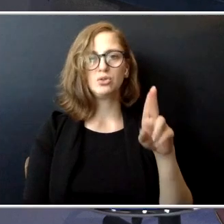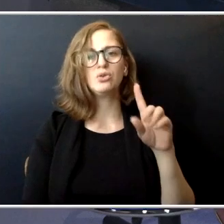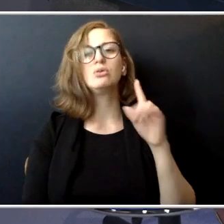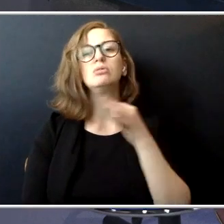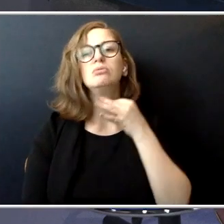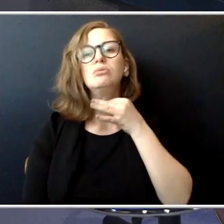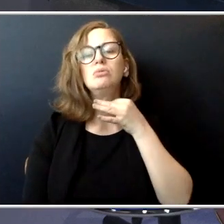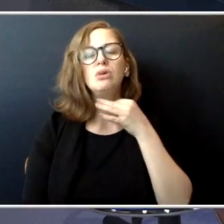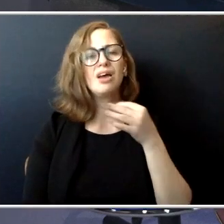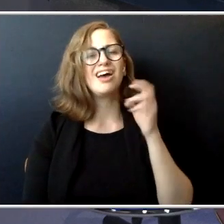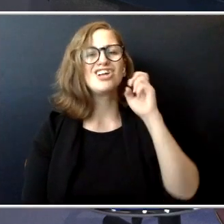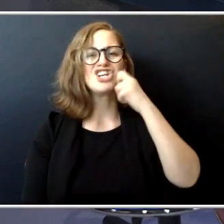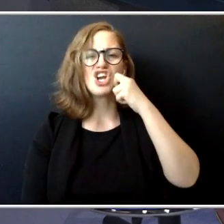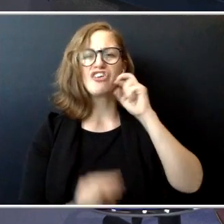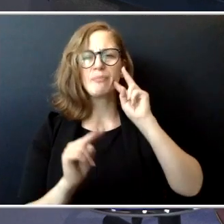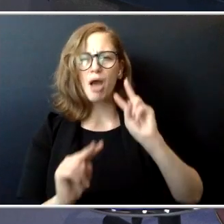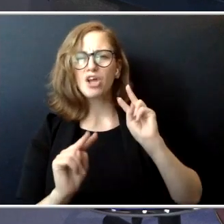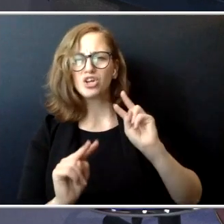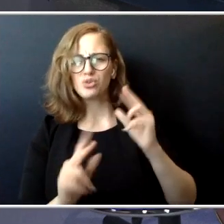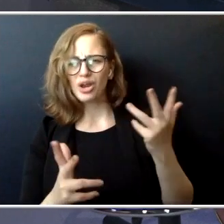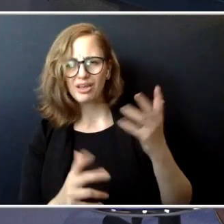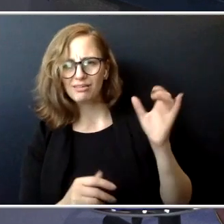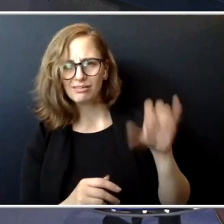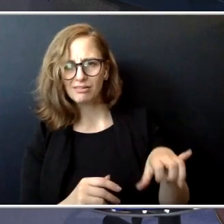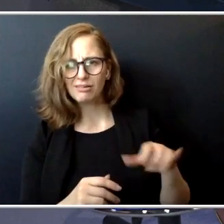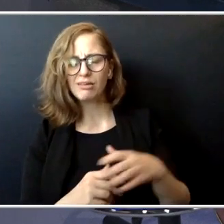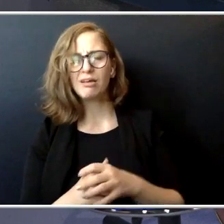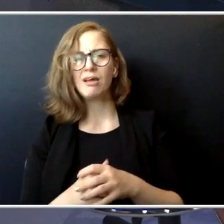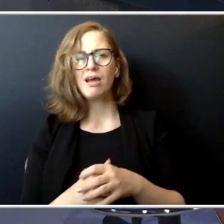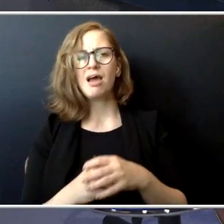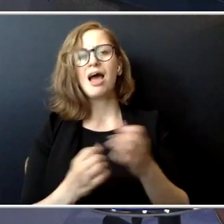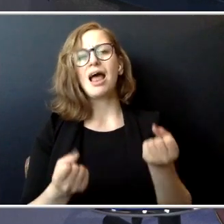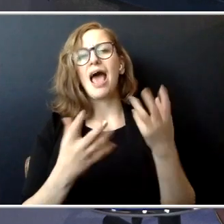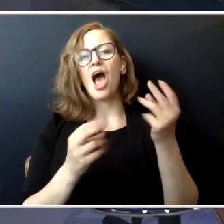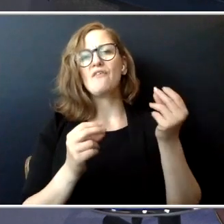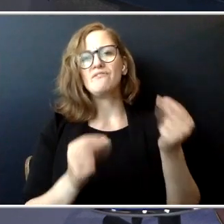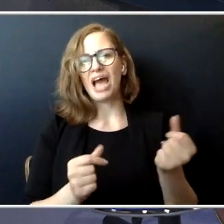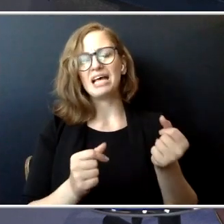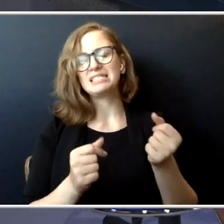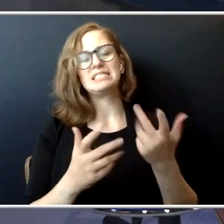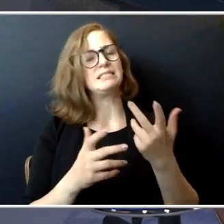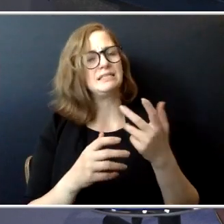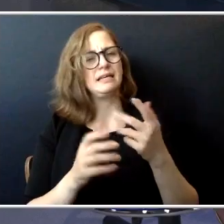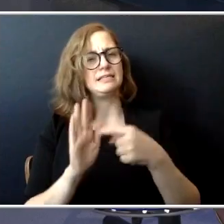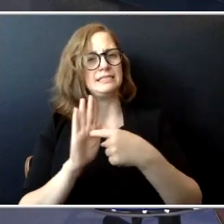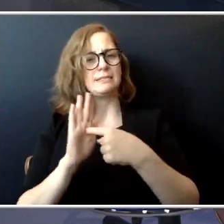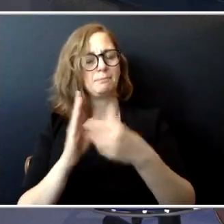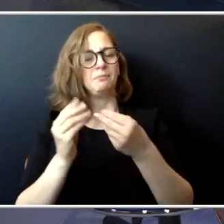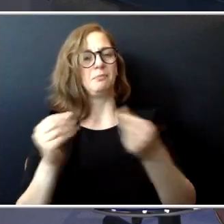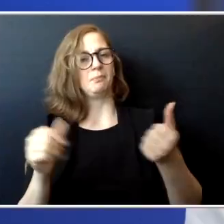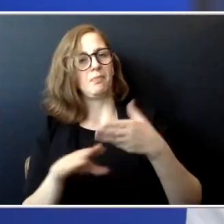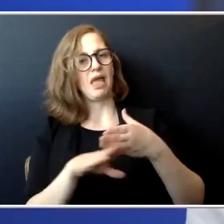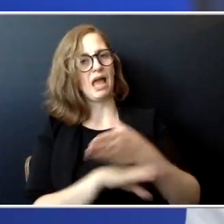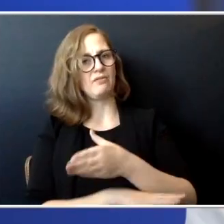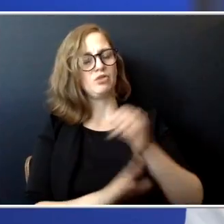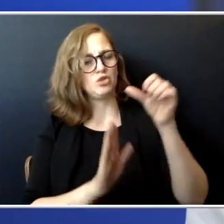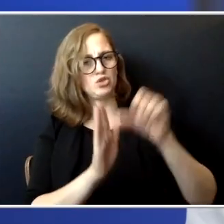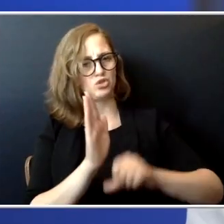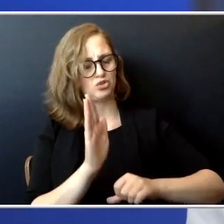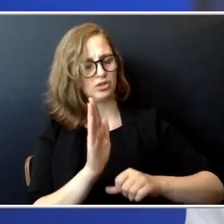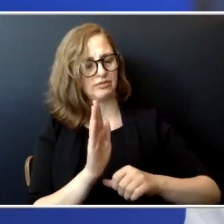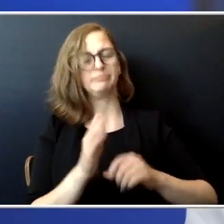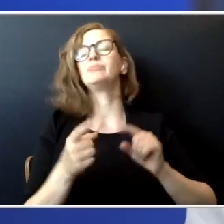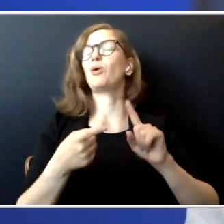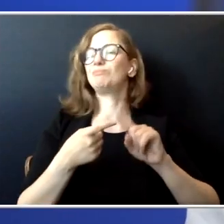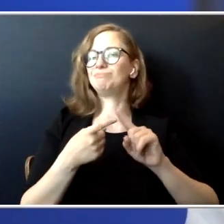and how quickly did symptoms resolve after surgery? I'll start with the nerve monitoring. What is nerve monitoring? Oh, yeah. So during surgery, we have